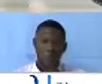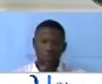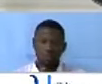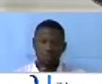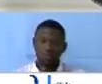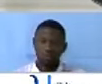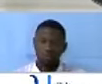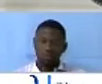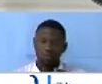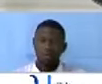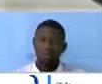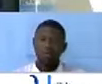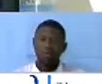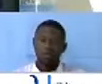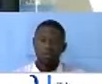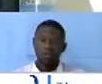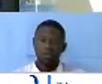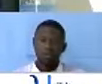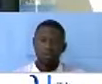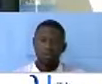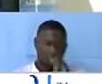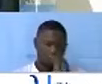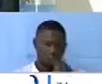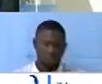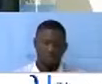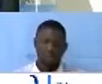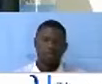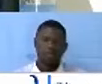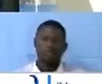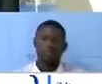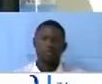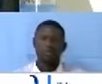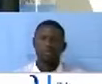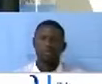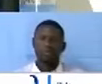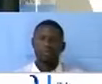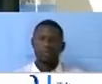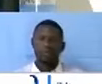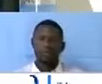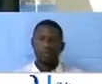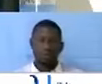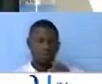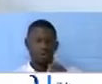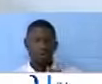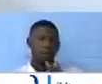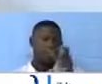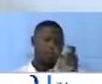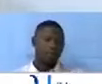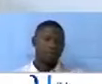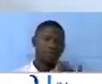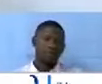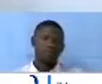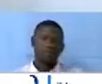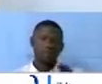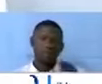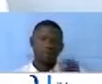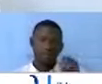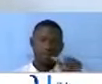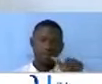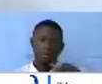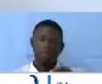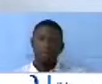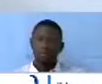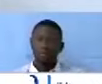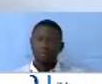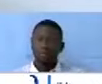is now late. And rek la fay ko xamne wax nga ni mang mo fa nek ko from the NIA. Does it mean that for that whole case